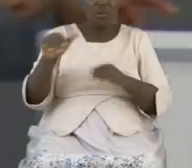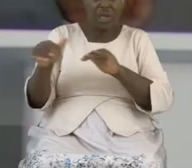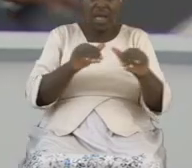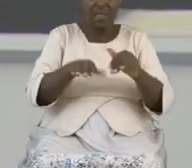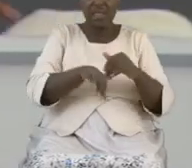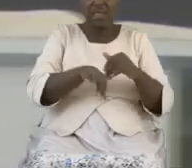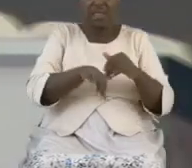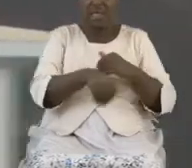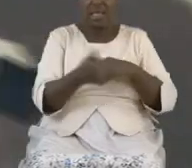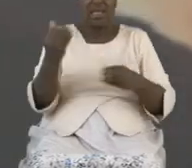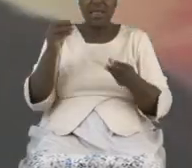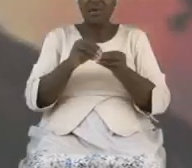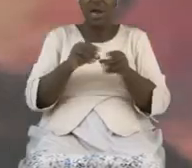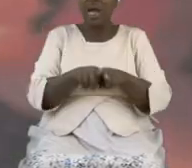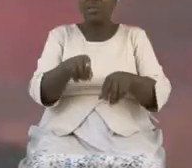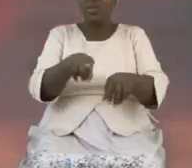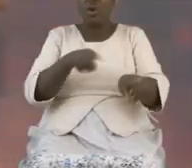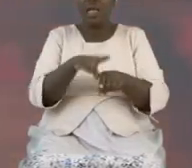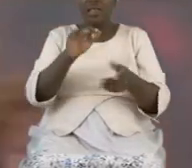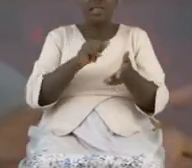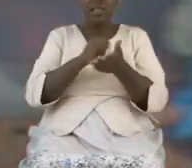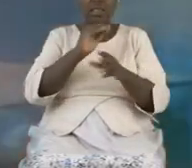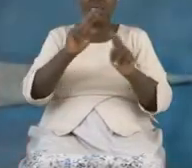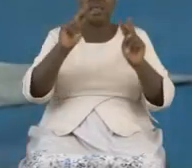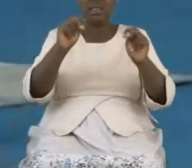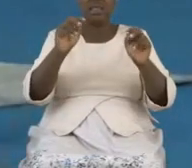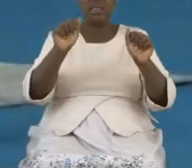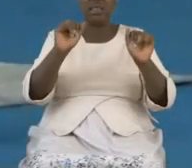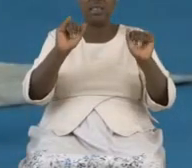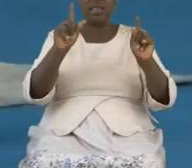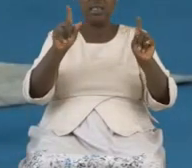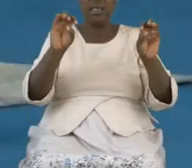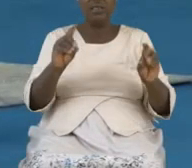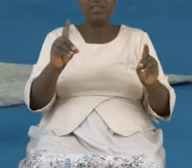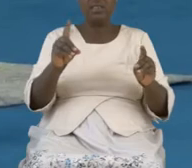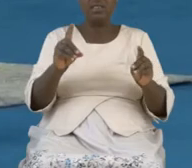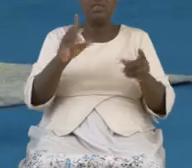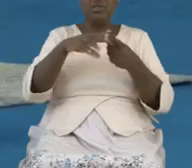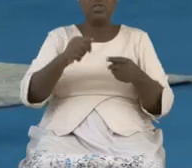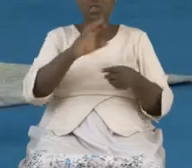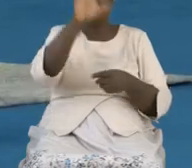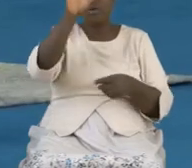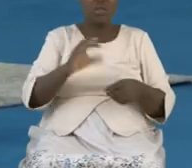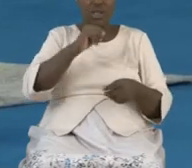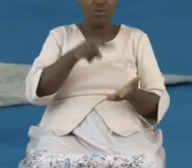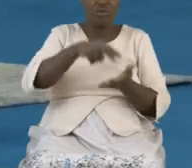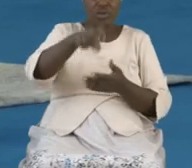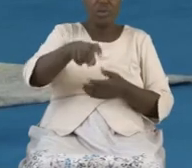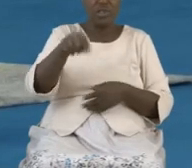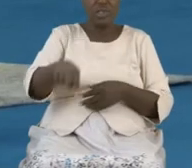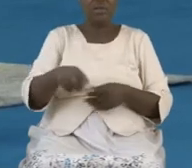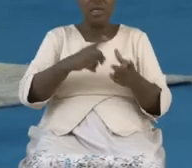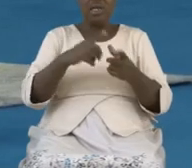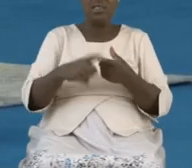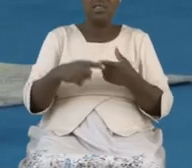long as it's nailed to the cross, it cannot jump down and then go on the highway and be doing what it was